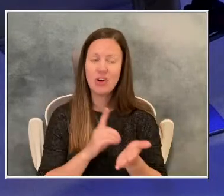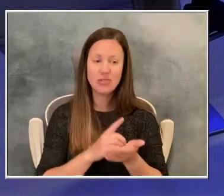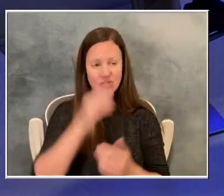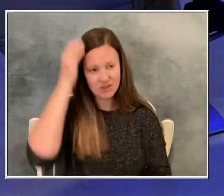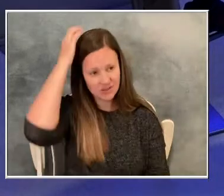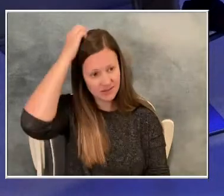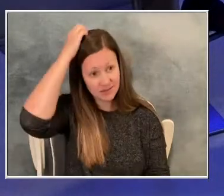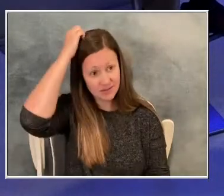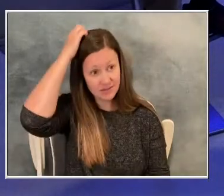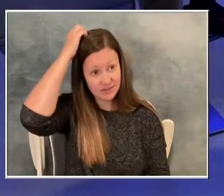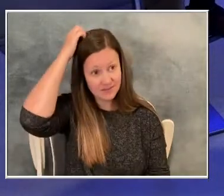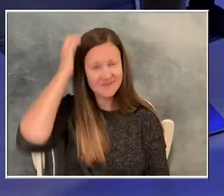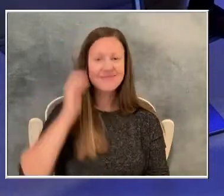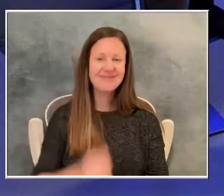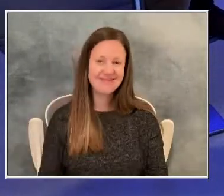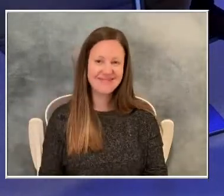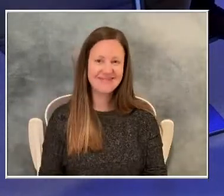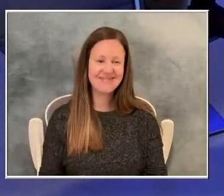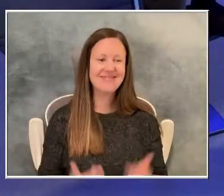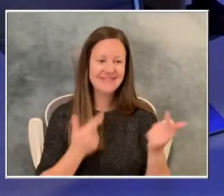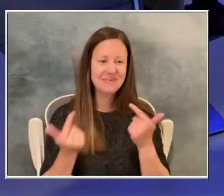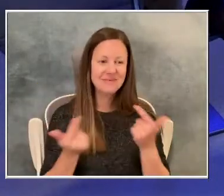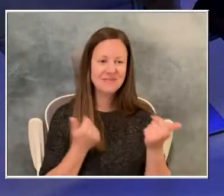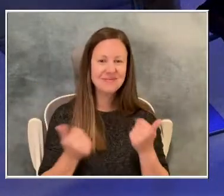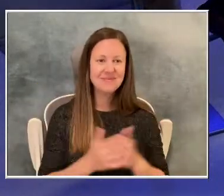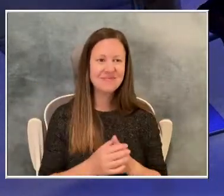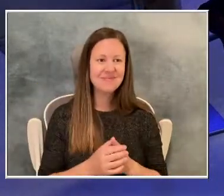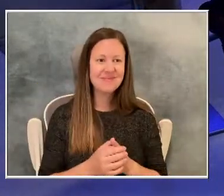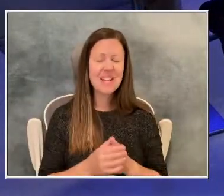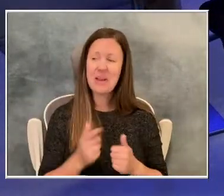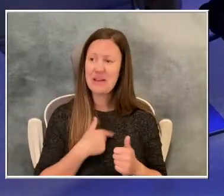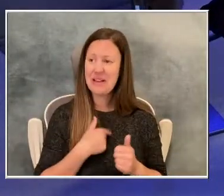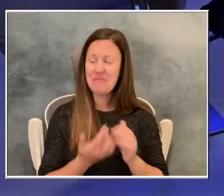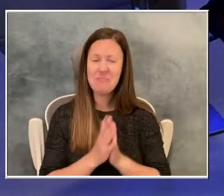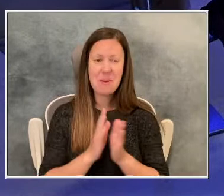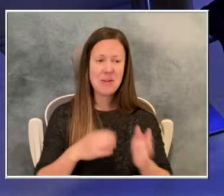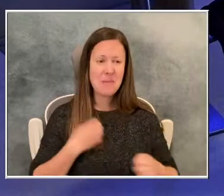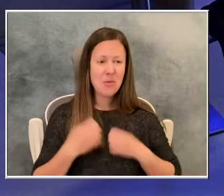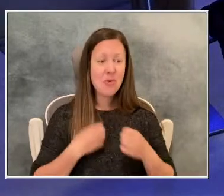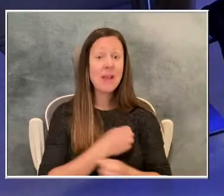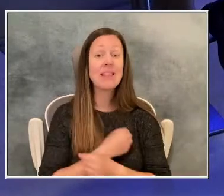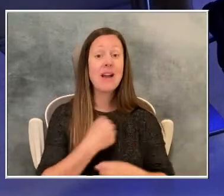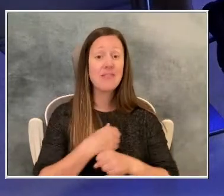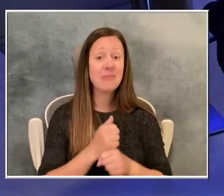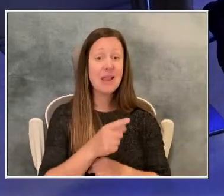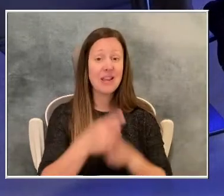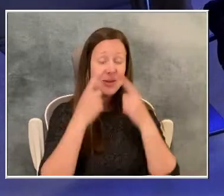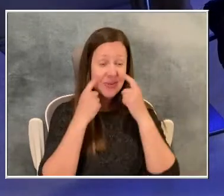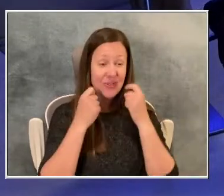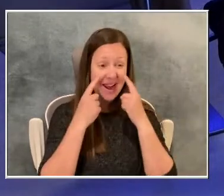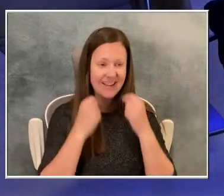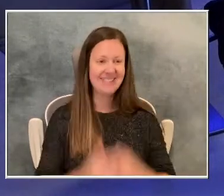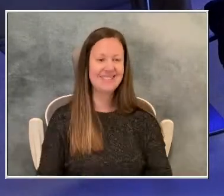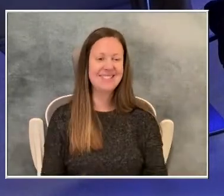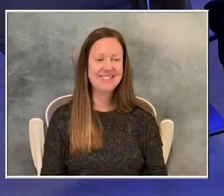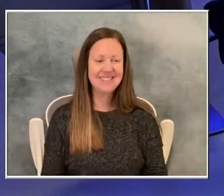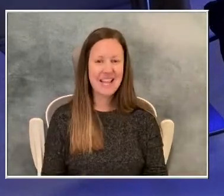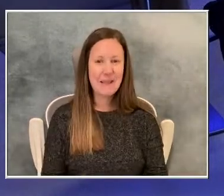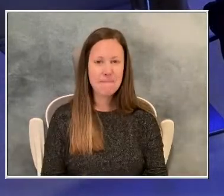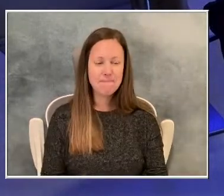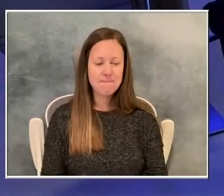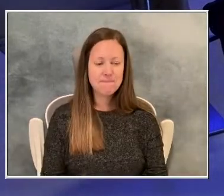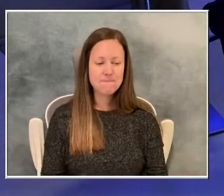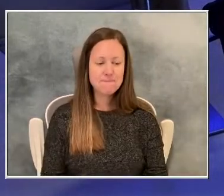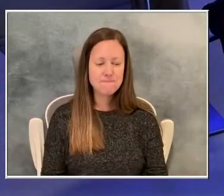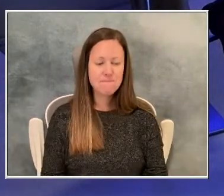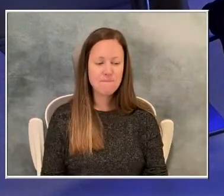We love making you cry. You know, that's always my goal, to make you cry. Abiyankar, it's like, this is